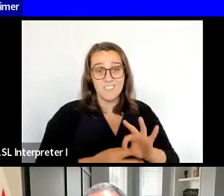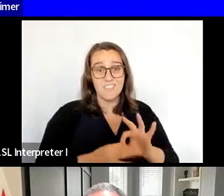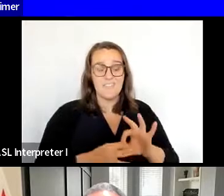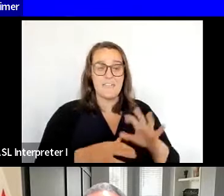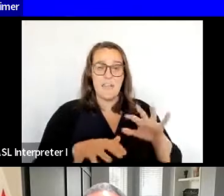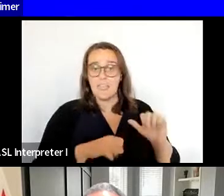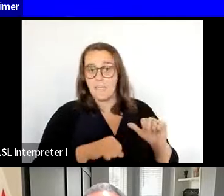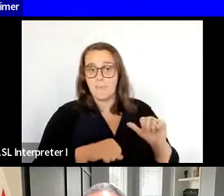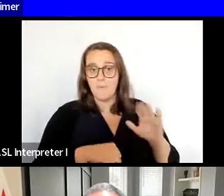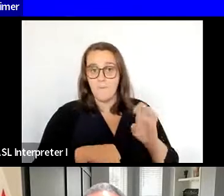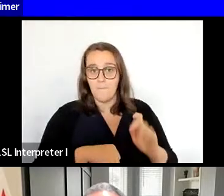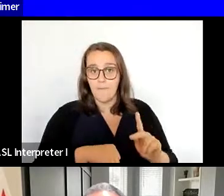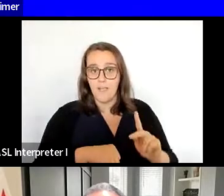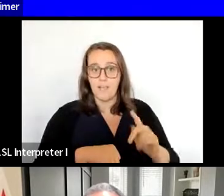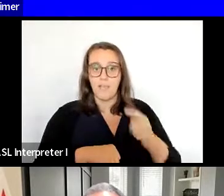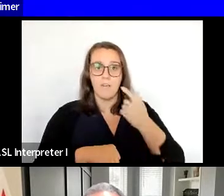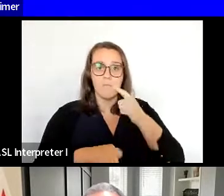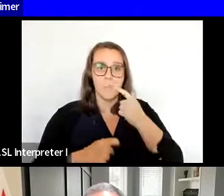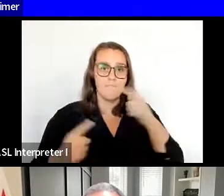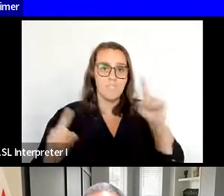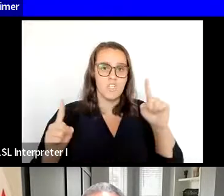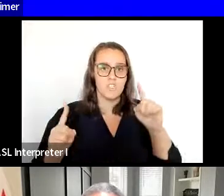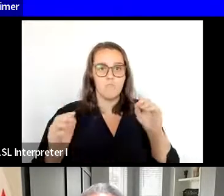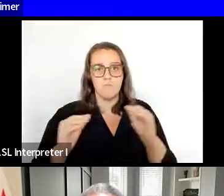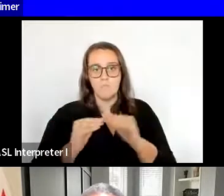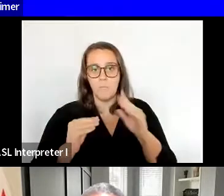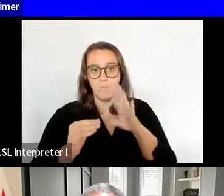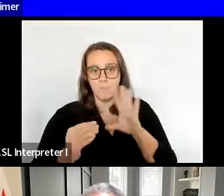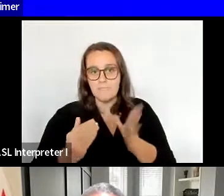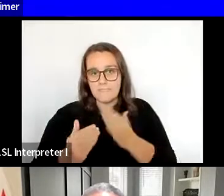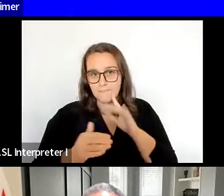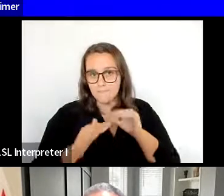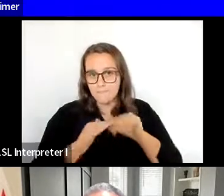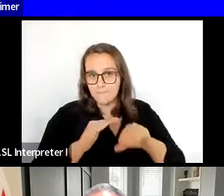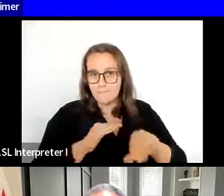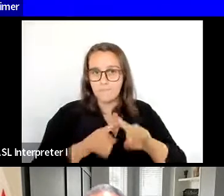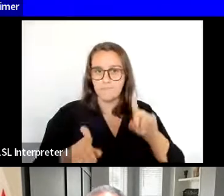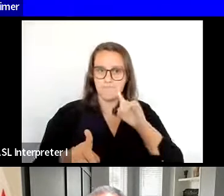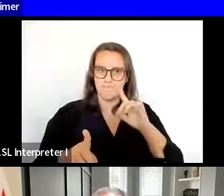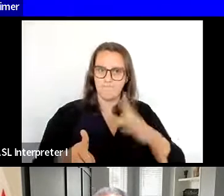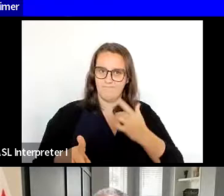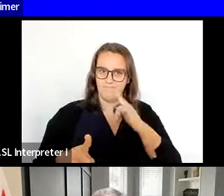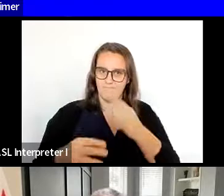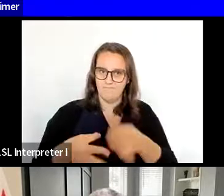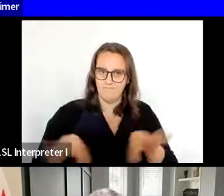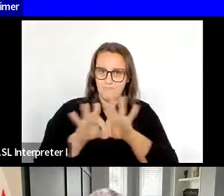it more streamlined and efficient. But we felt this was incredibly important to, one, provide some parity